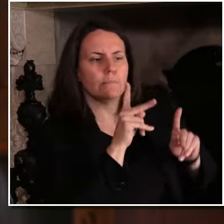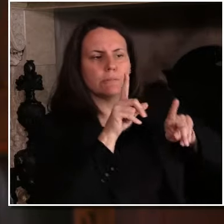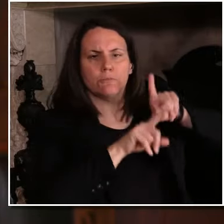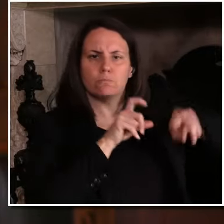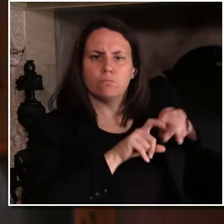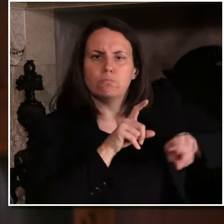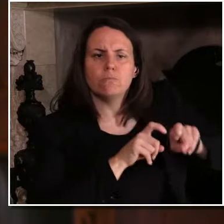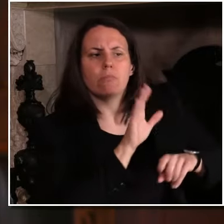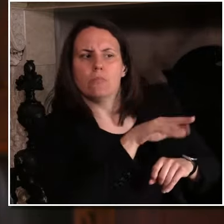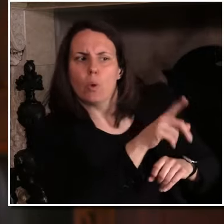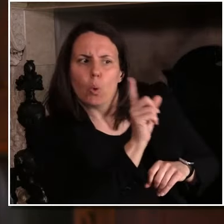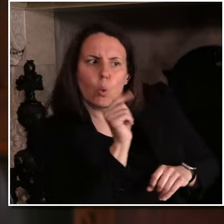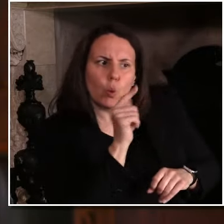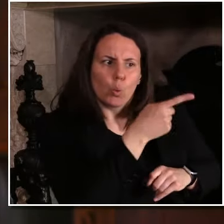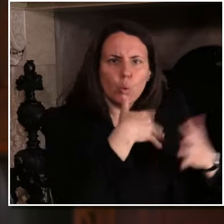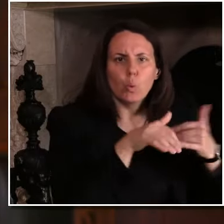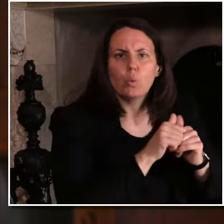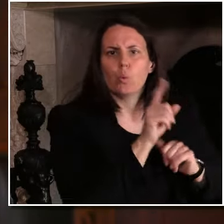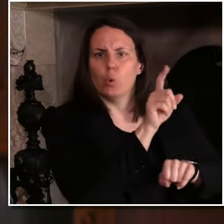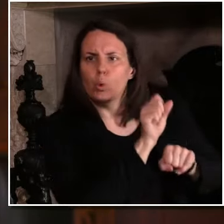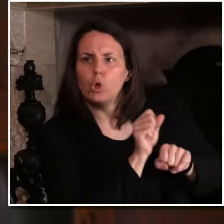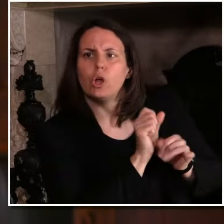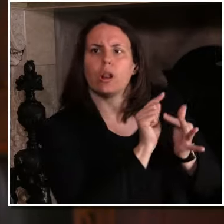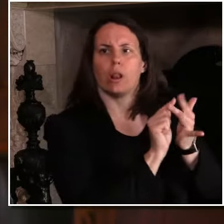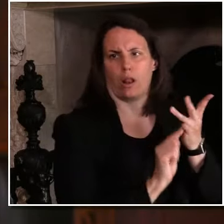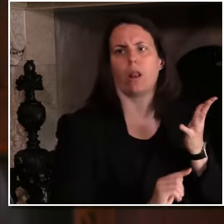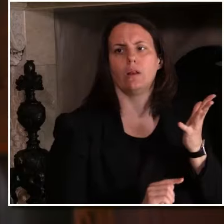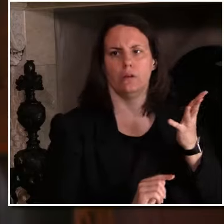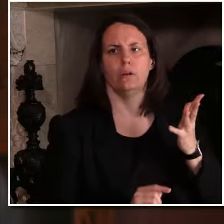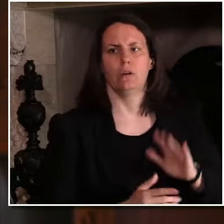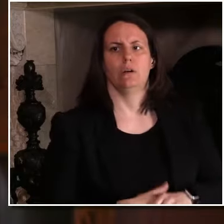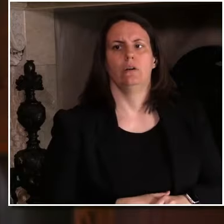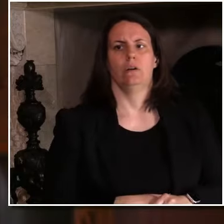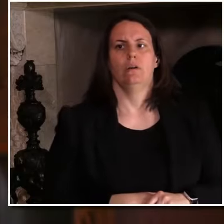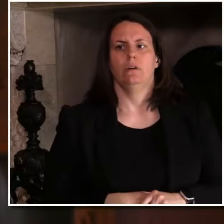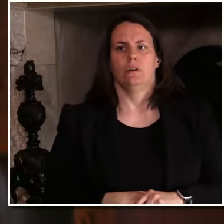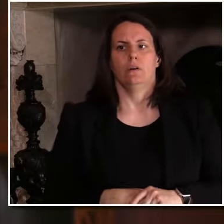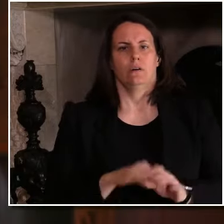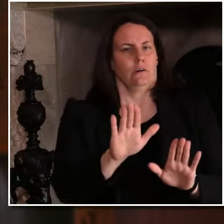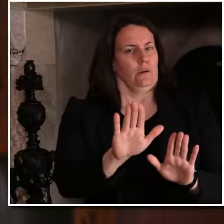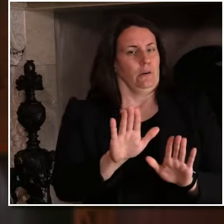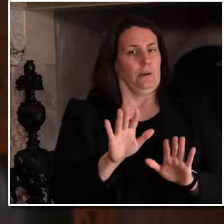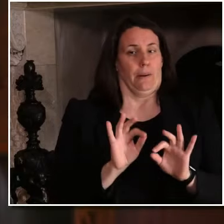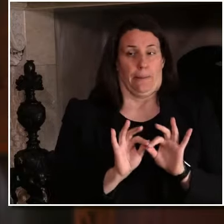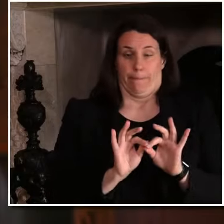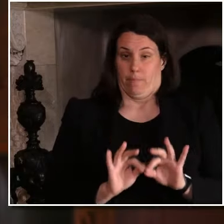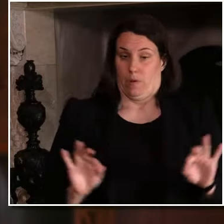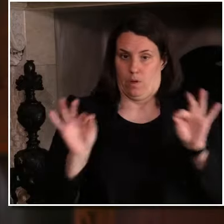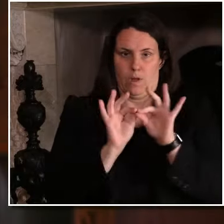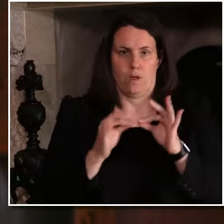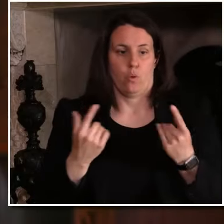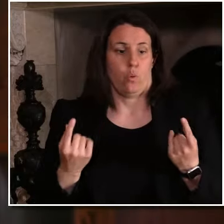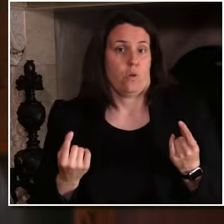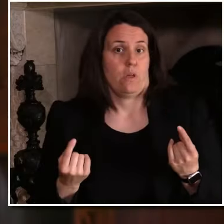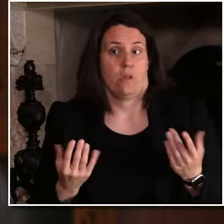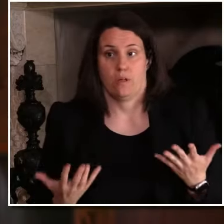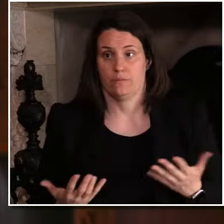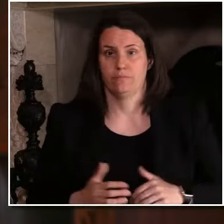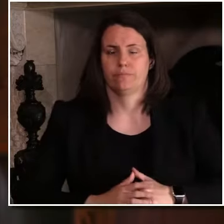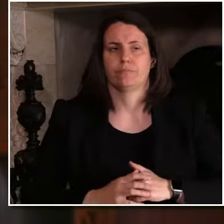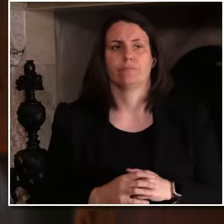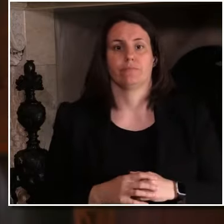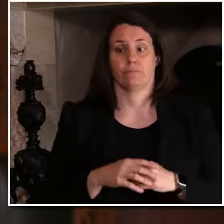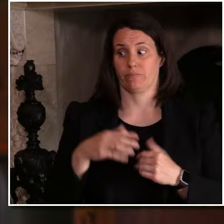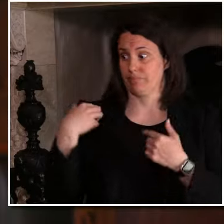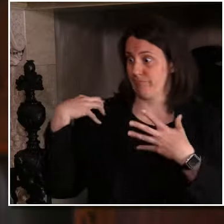on those efforts, and so I think it's an important question in that it illustrates how we're thinking about